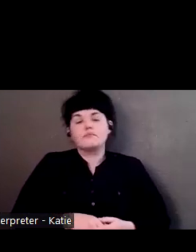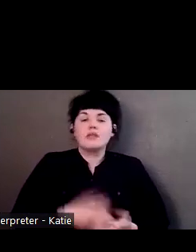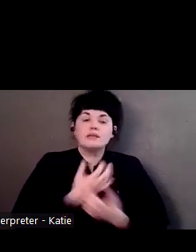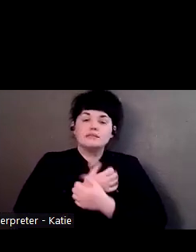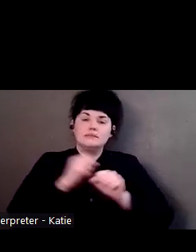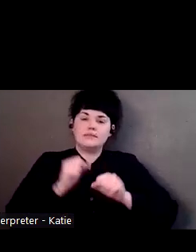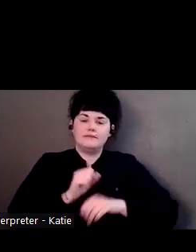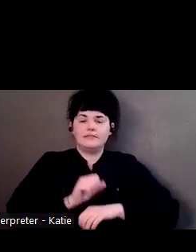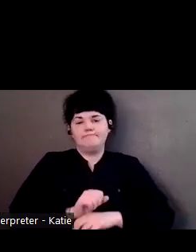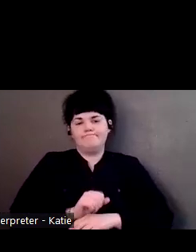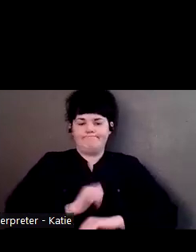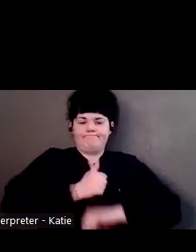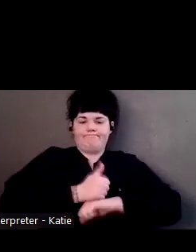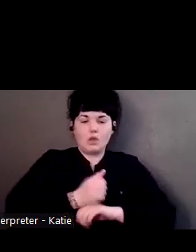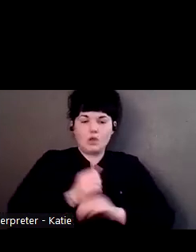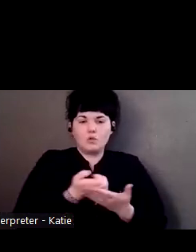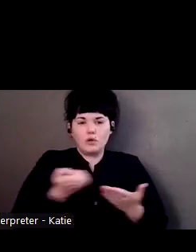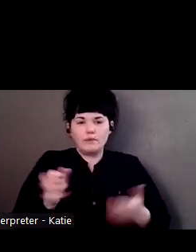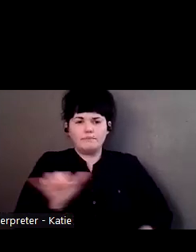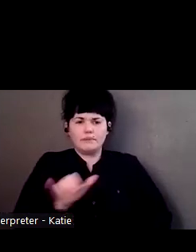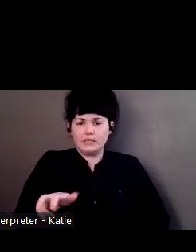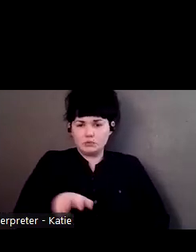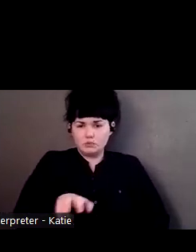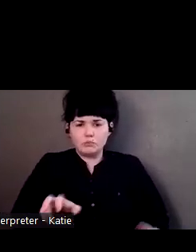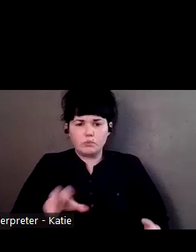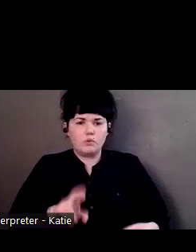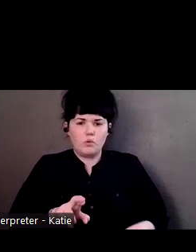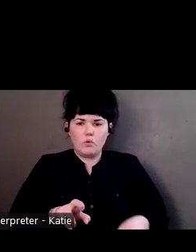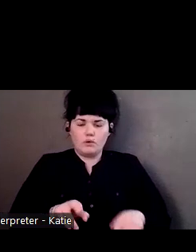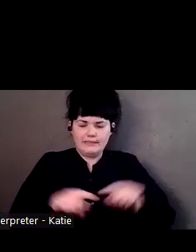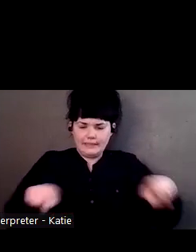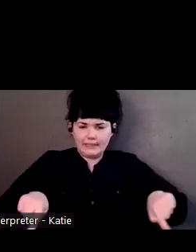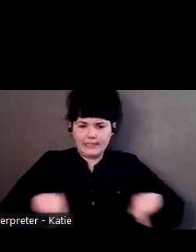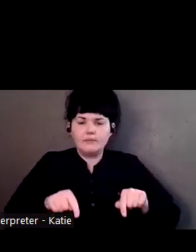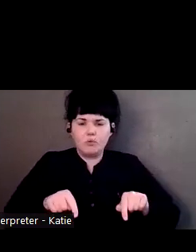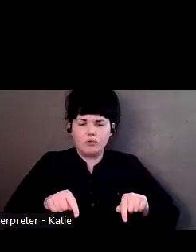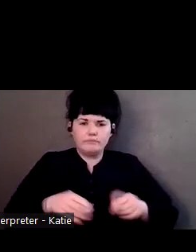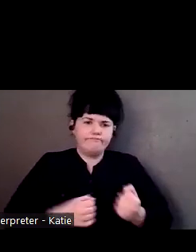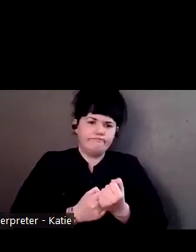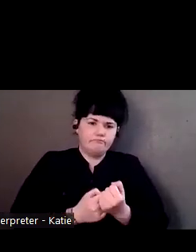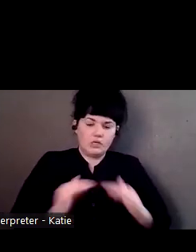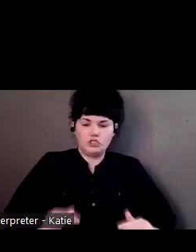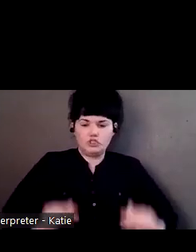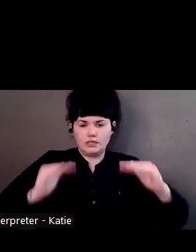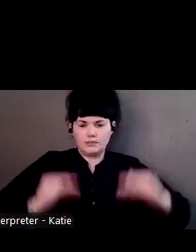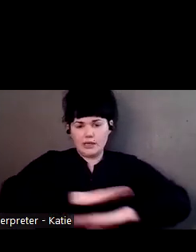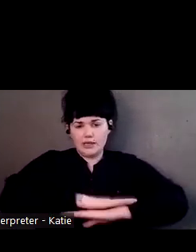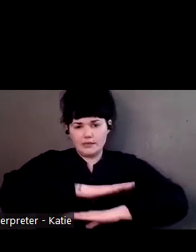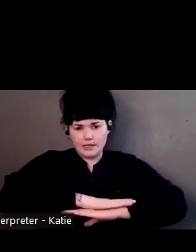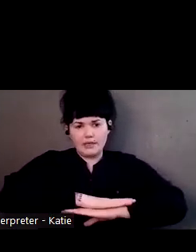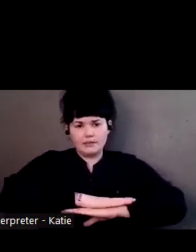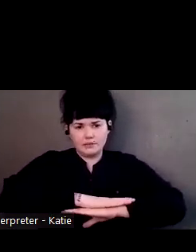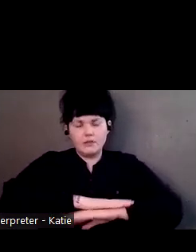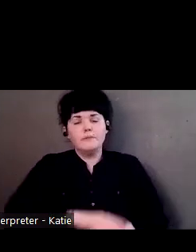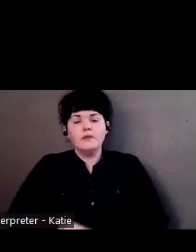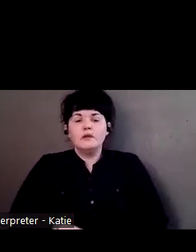trackball or modified keyboard, or use of keyboard shortcuts, an adjustable height desk to accommodate for the wheelchair that she was